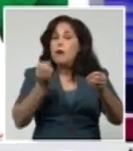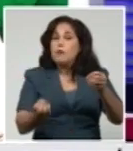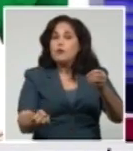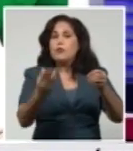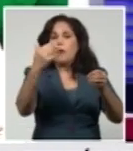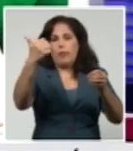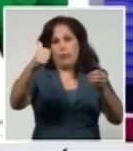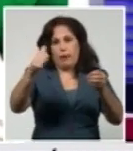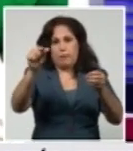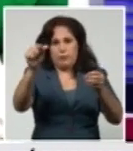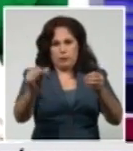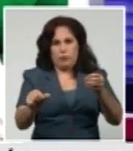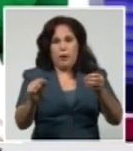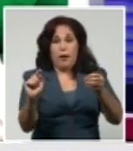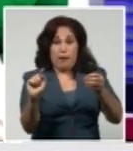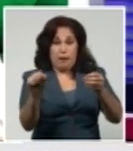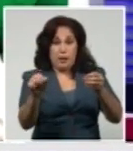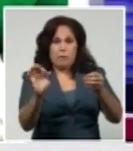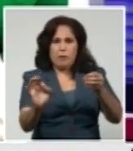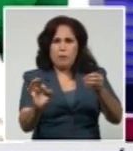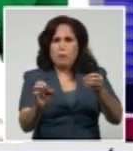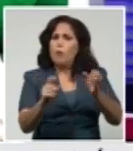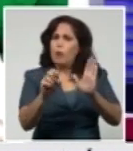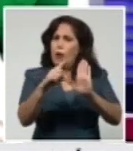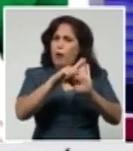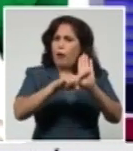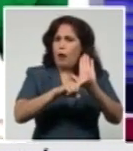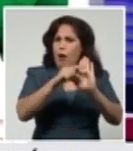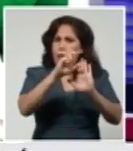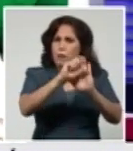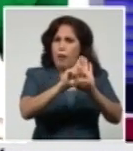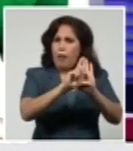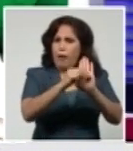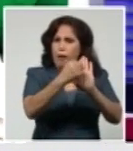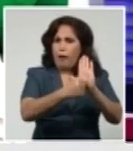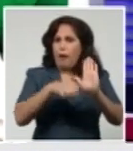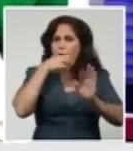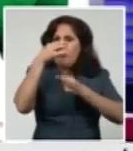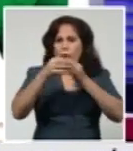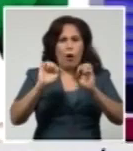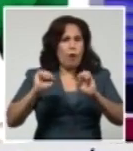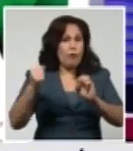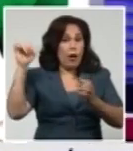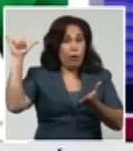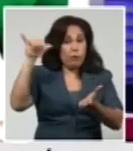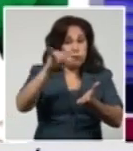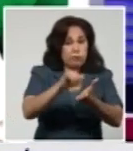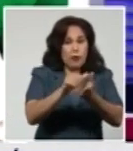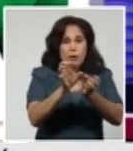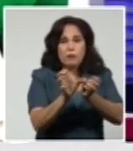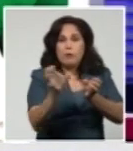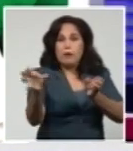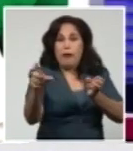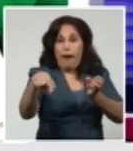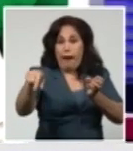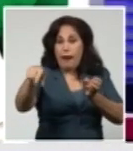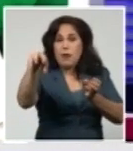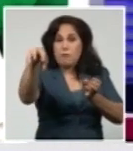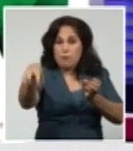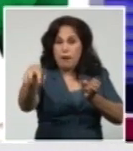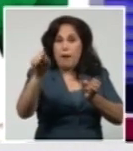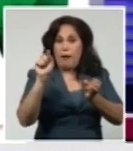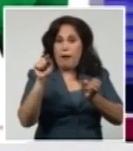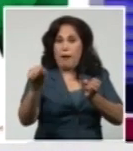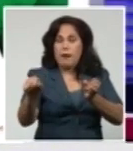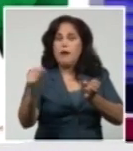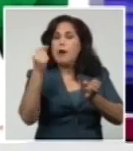they are tested for the virus. Meanwhile, confirmed case contacts or suspected case contacts are